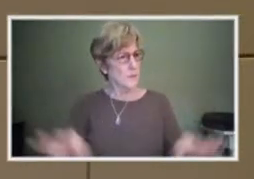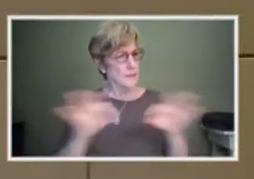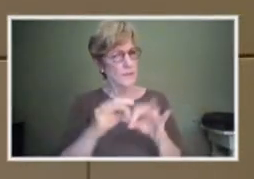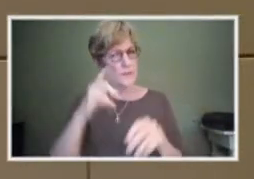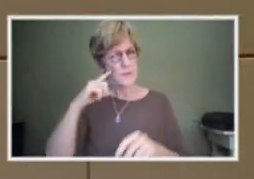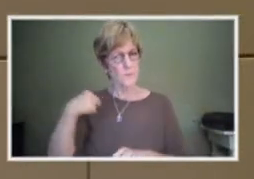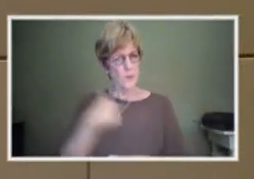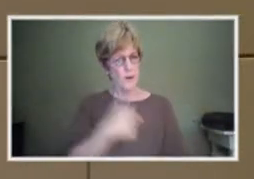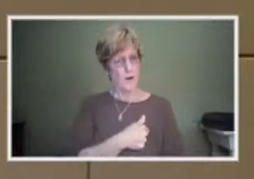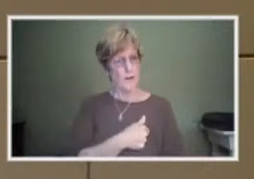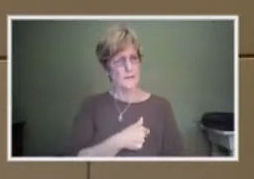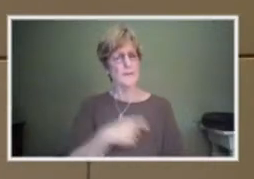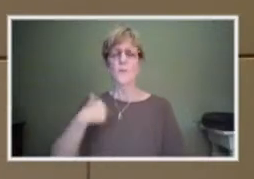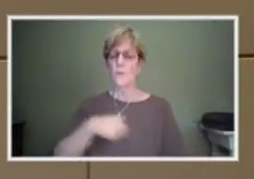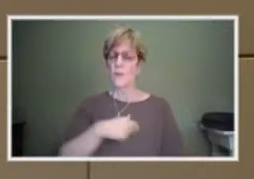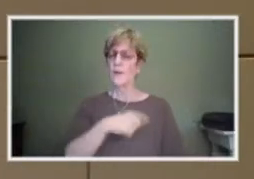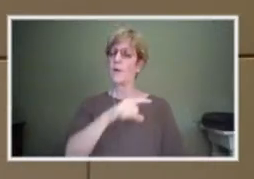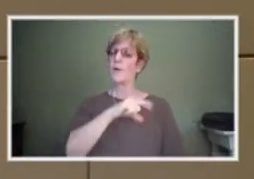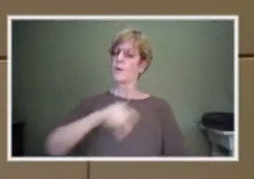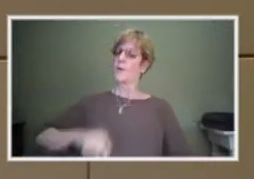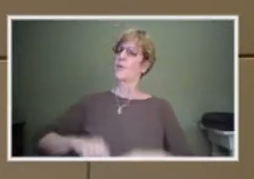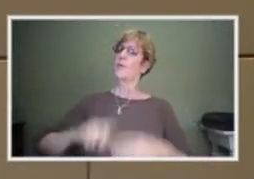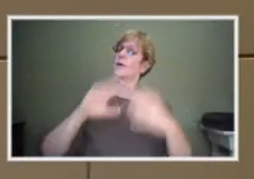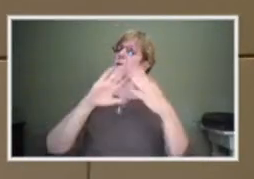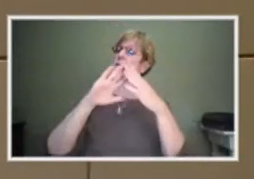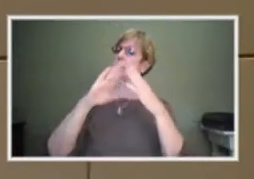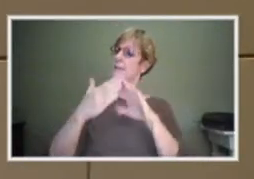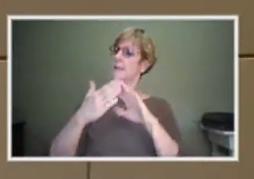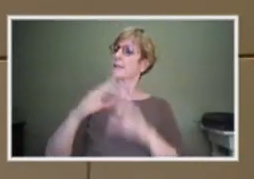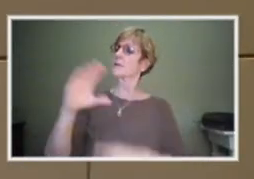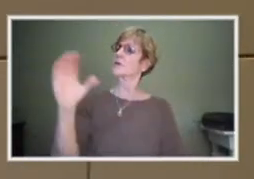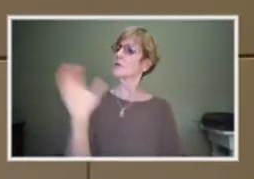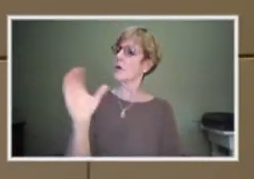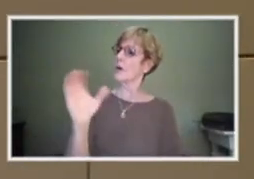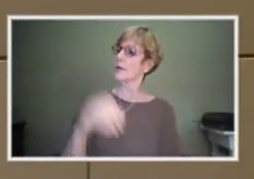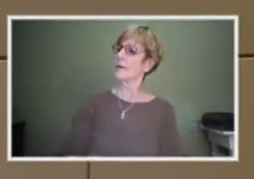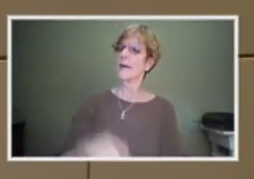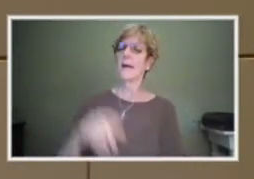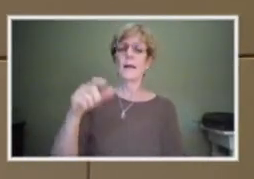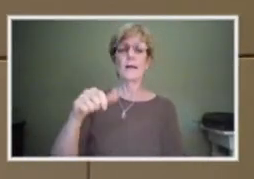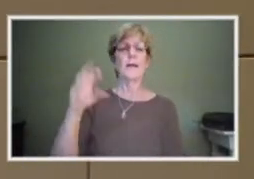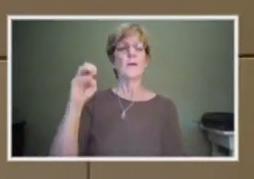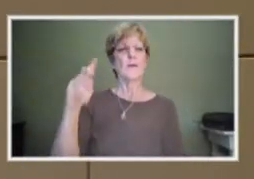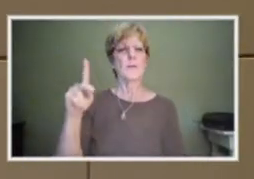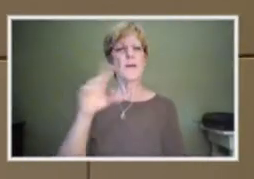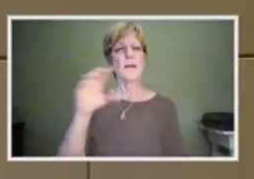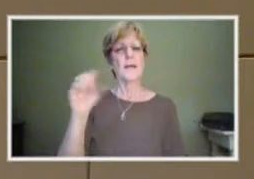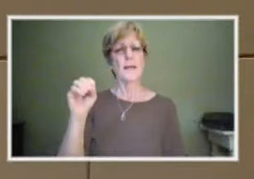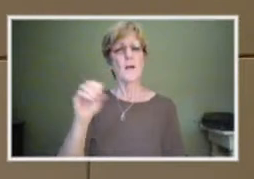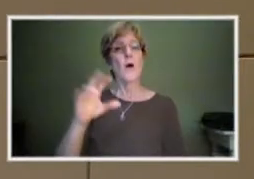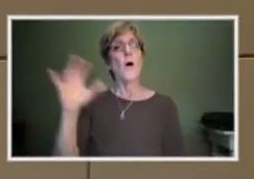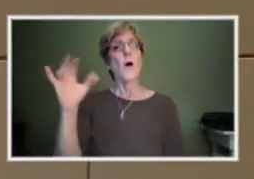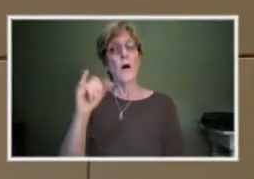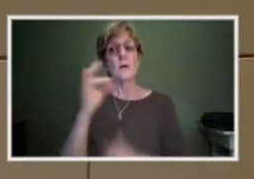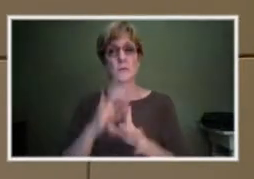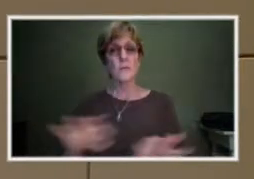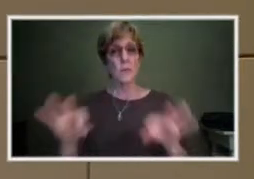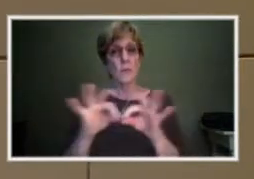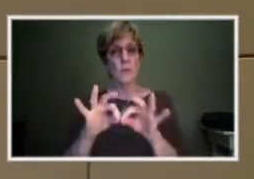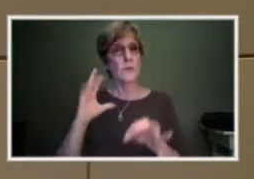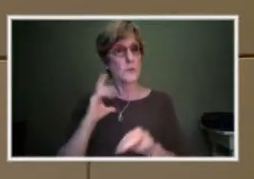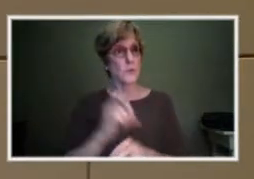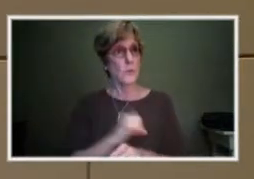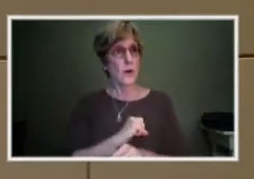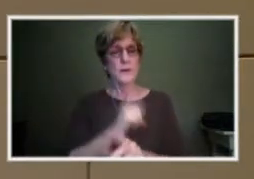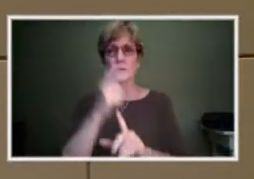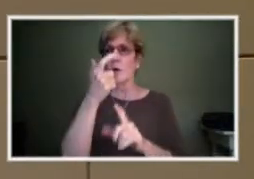as we are the Queen City of Charlotte in the County of Mecklenburg. It is also relevant to our city because of our large and